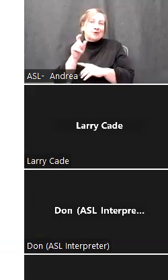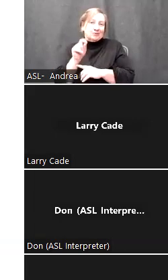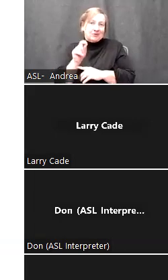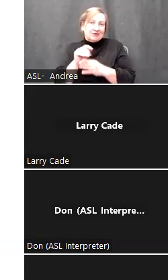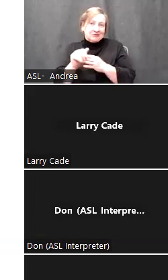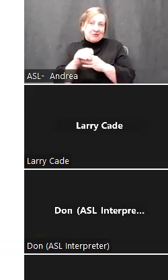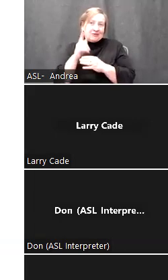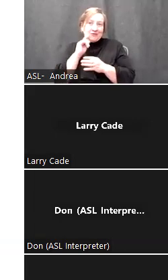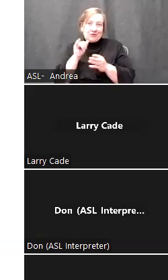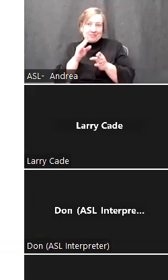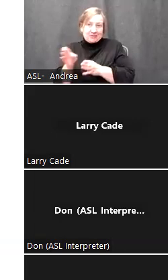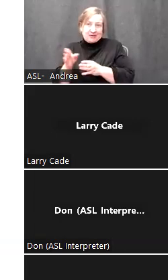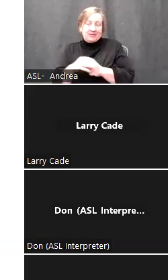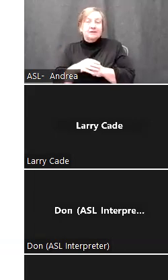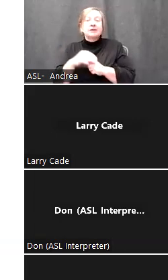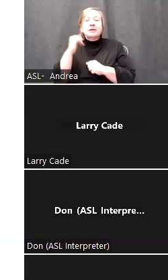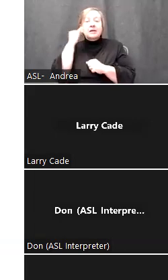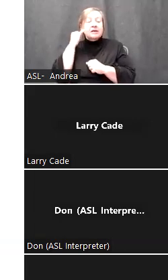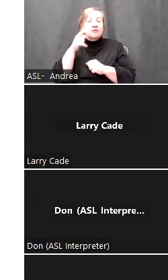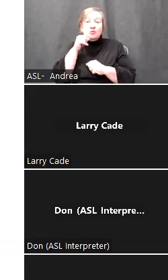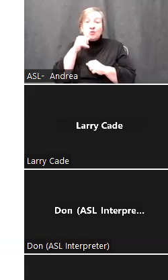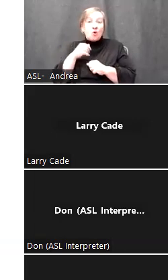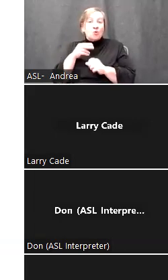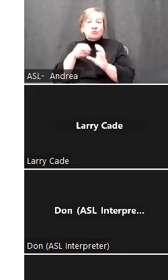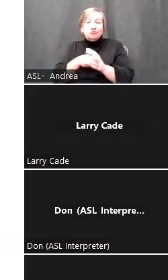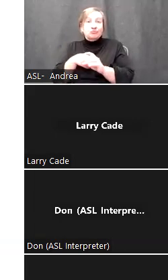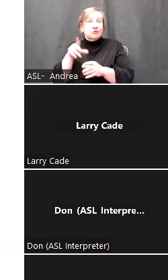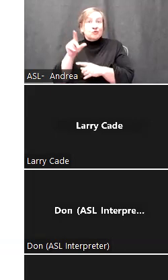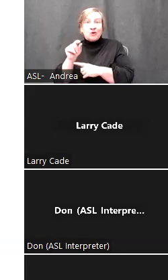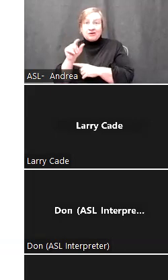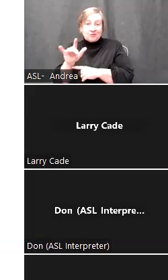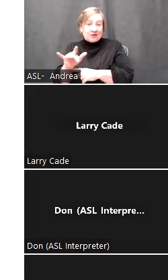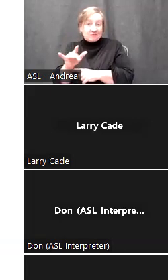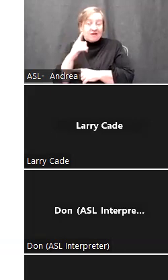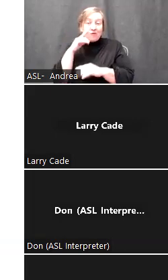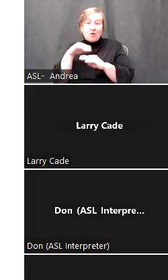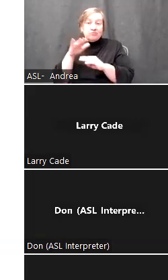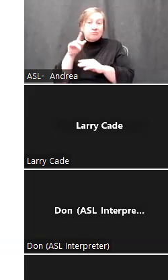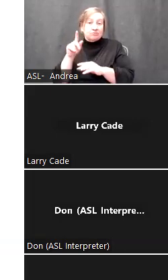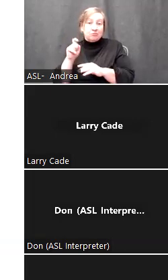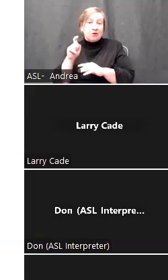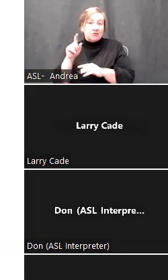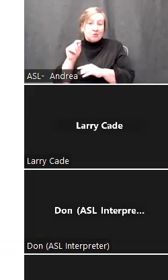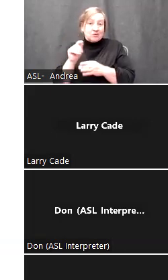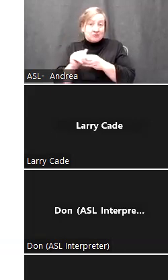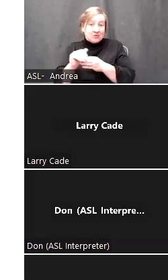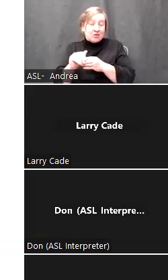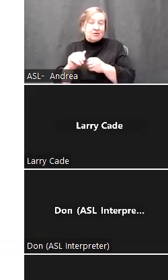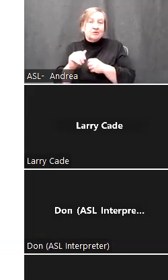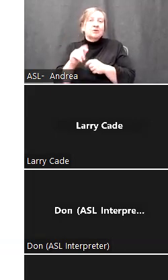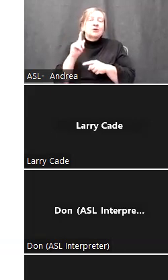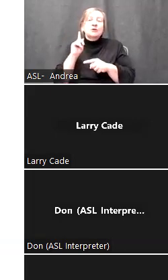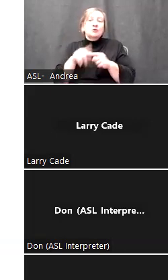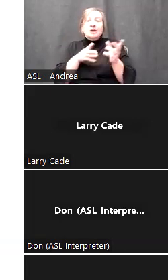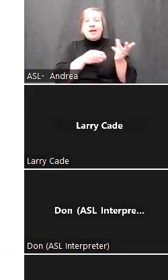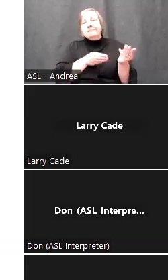these plans. And so if you do not enroll in 2025 for at least $120, you will not be eligible